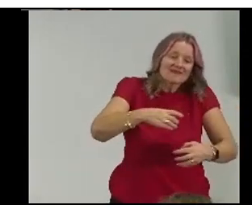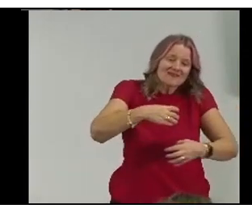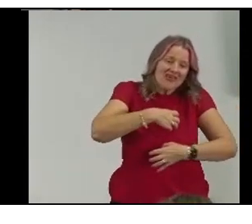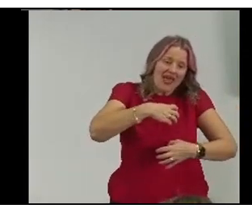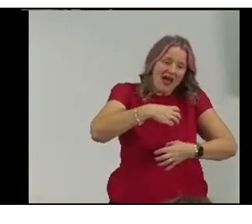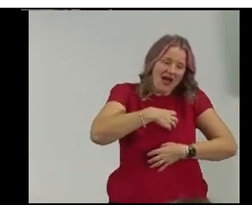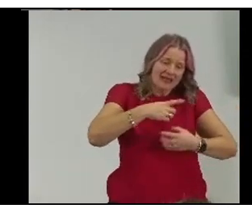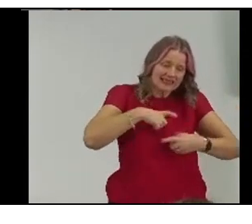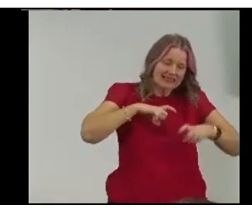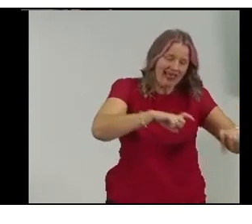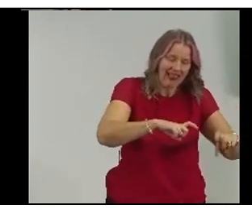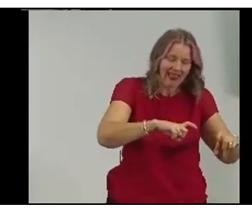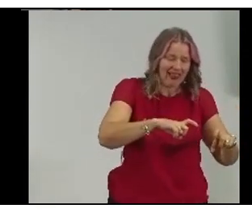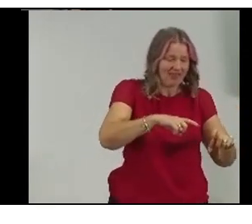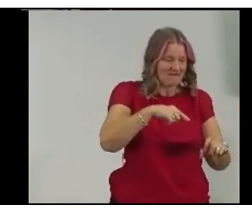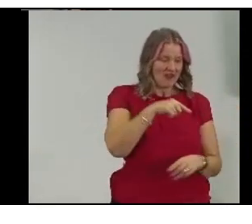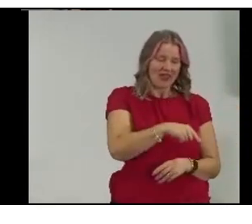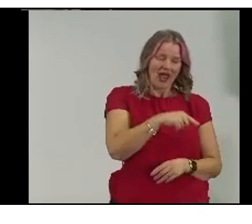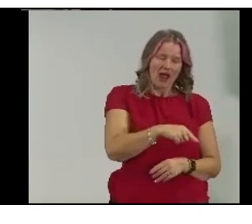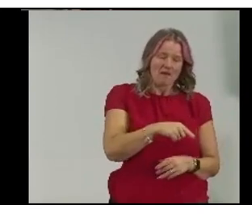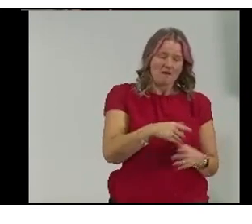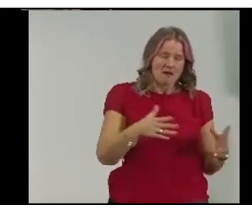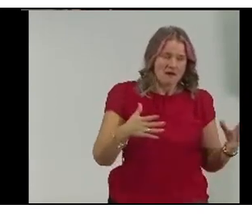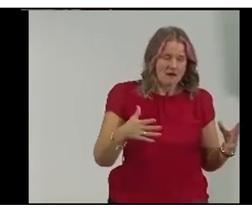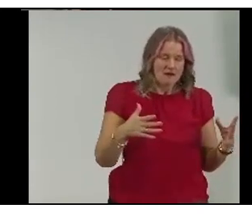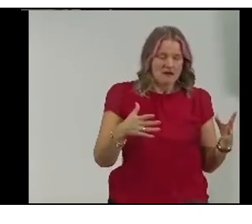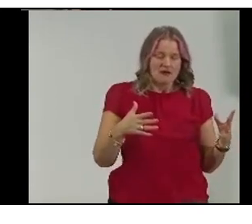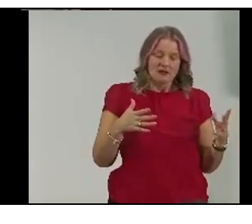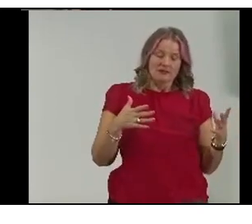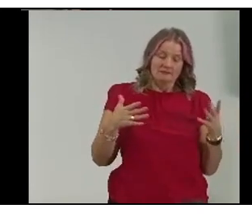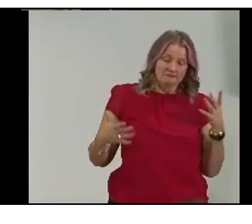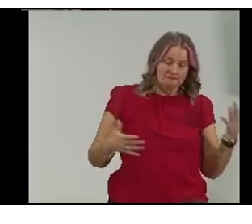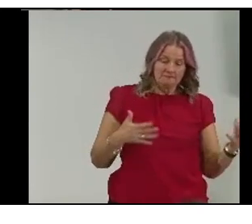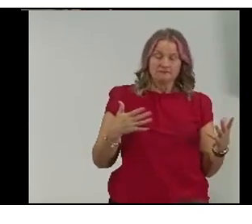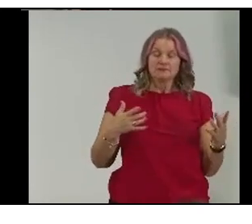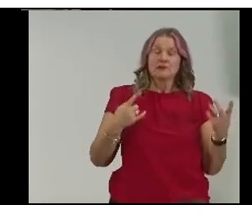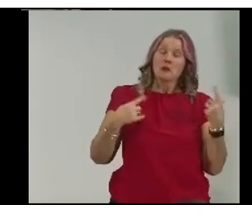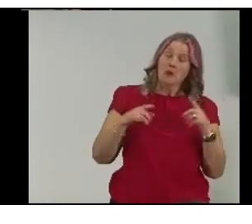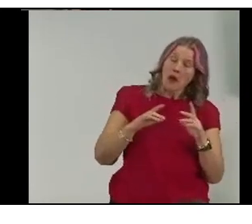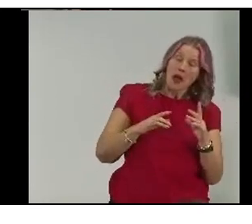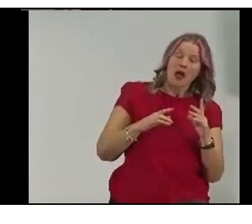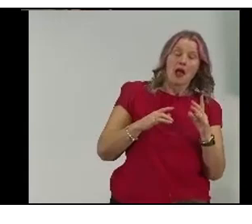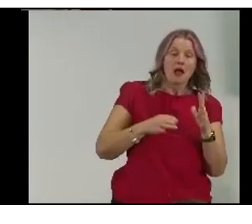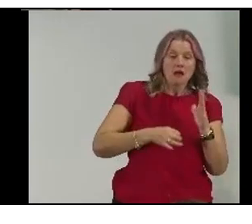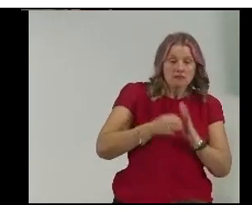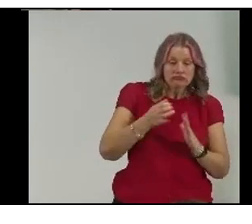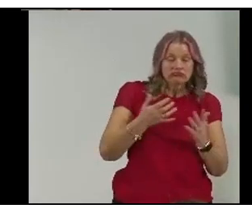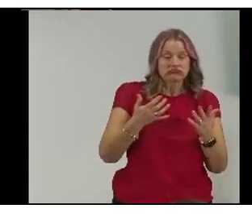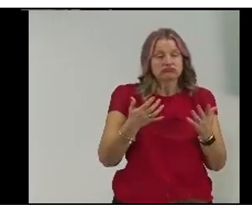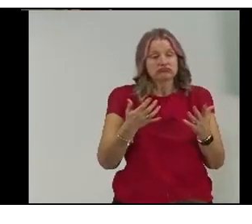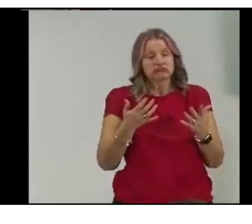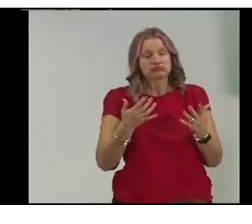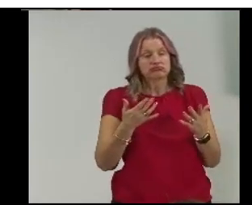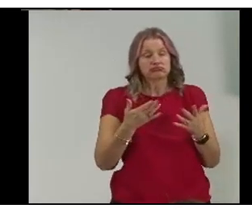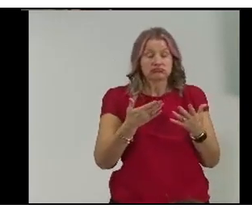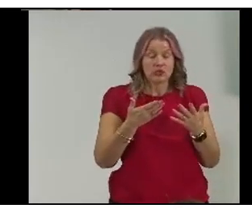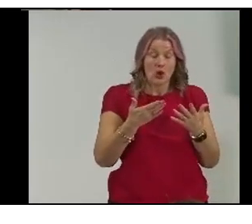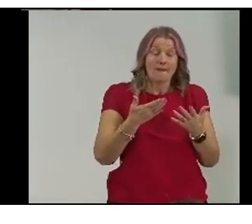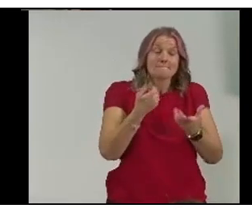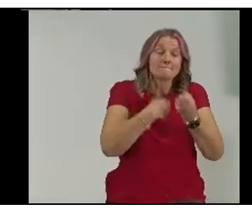still to go to the next level of dignifying, I would say, the sector. But we are better on showcasing, talking about